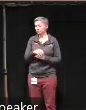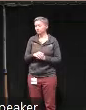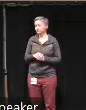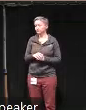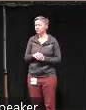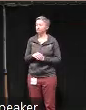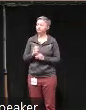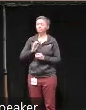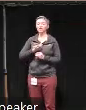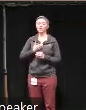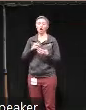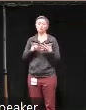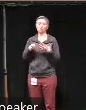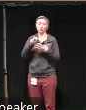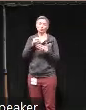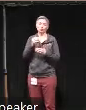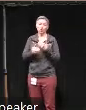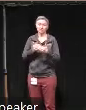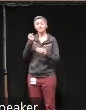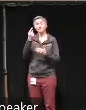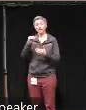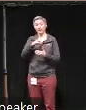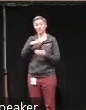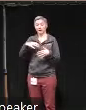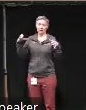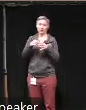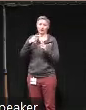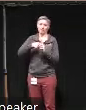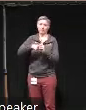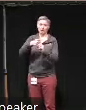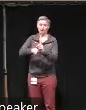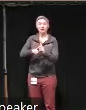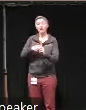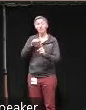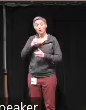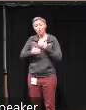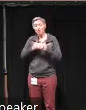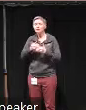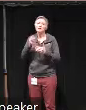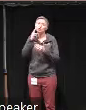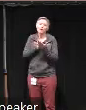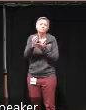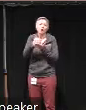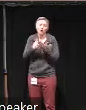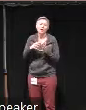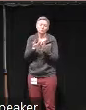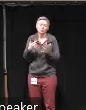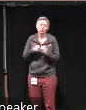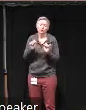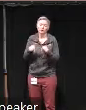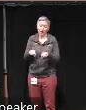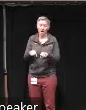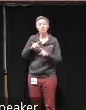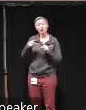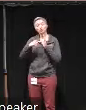promotion process that we meet on a monthly basis, and as transparent as possible in terms of what is valued in our